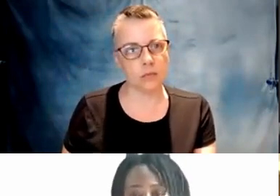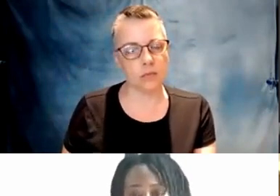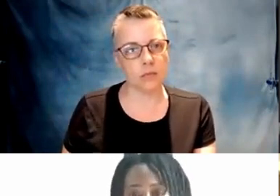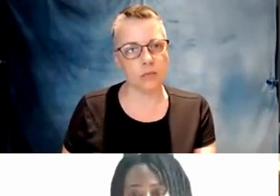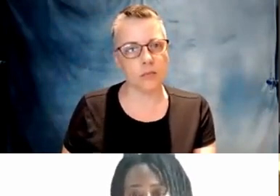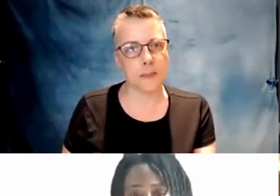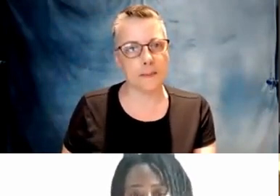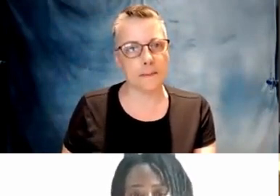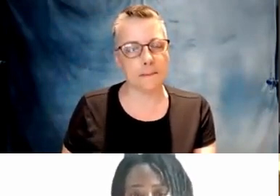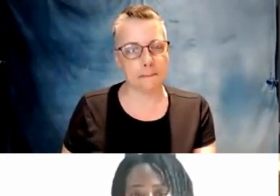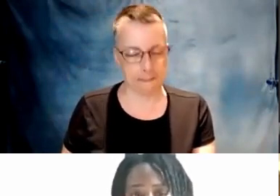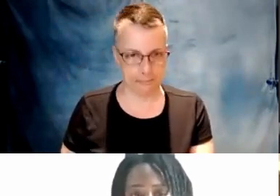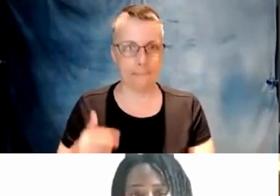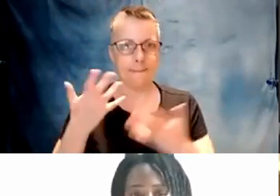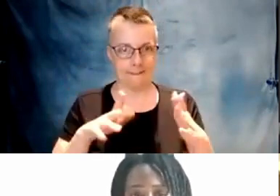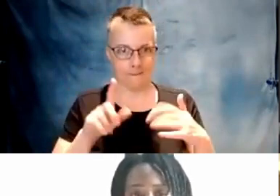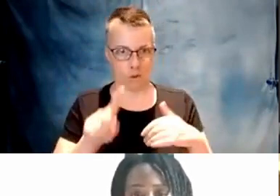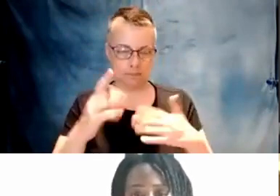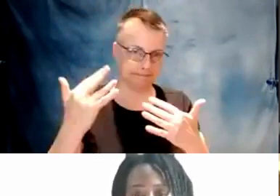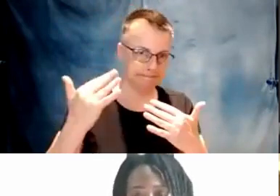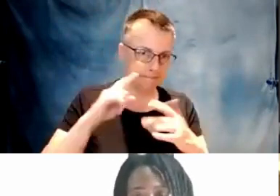de inglés.